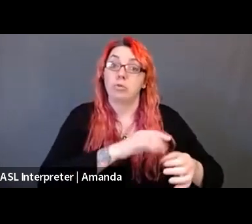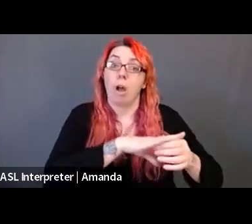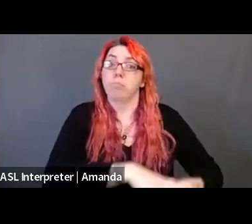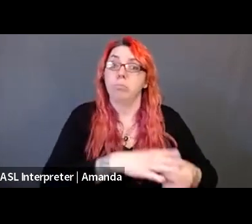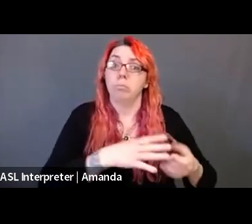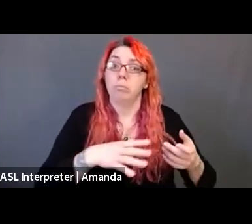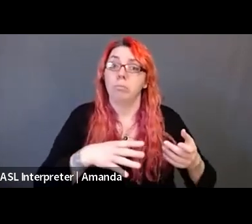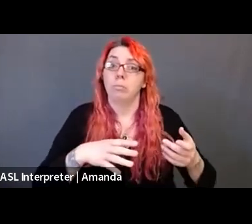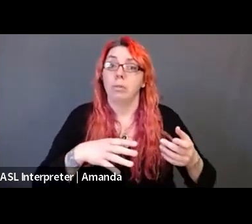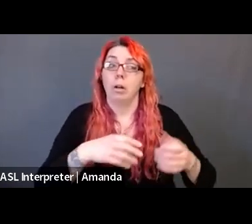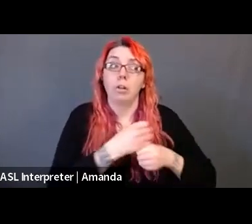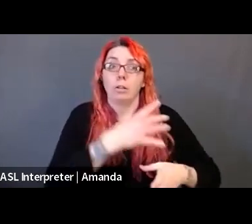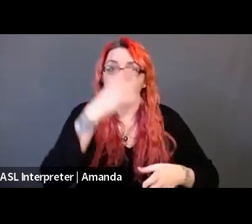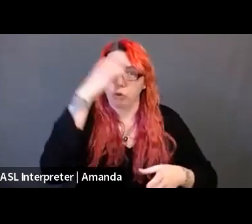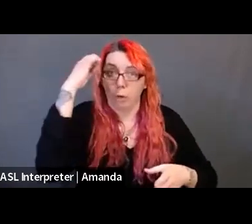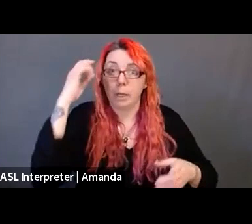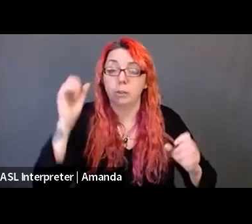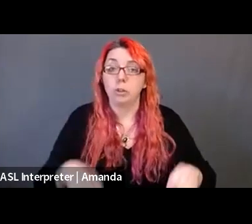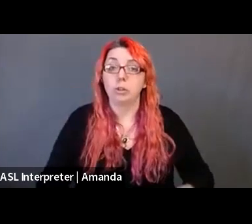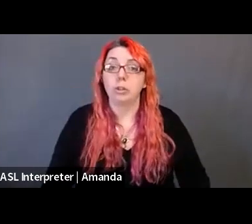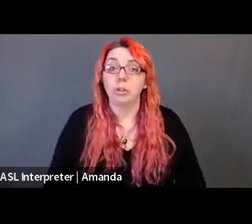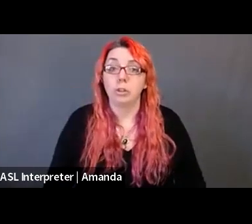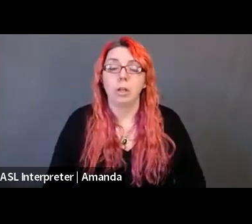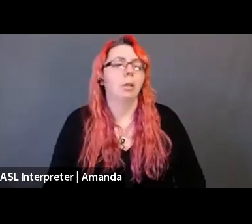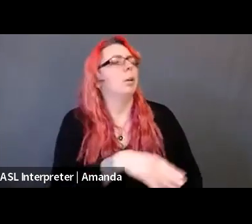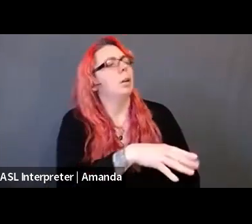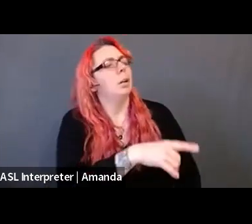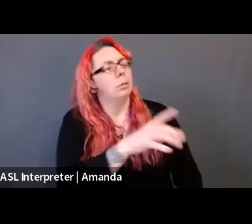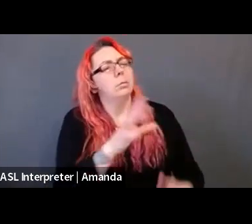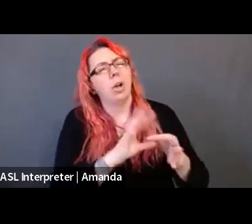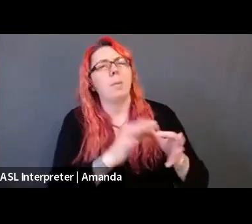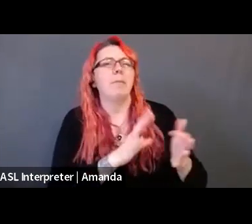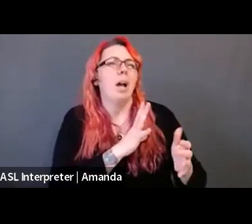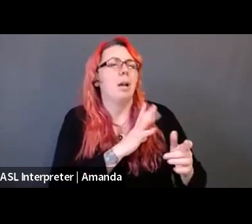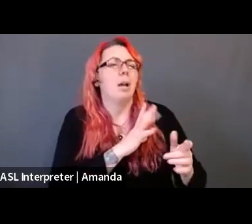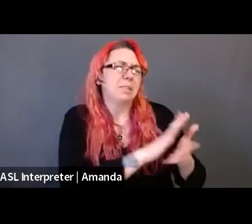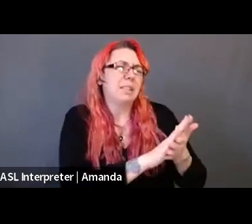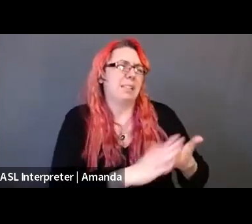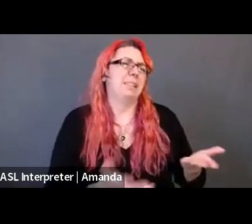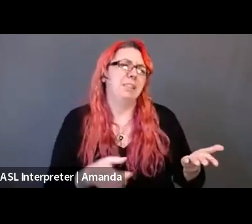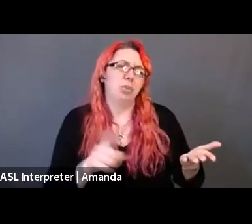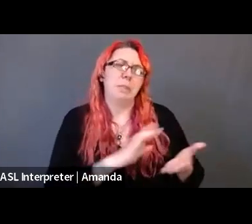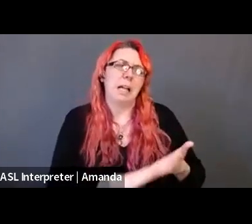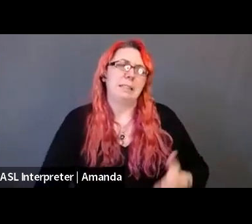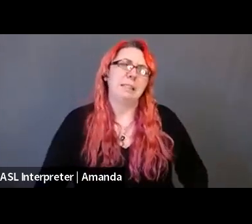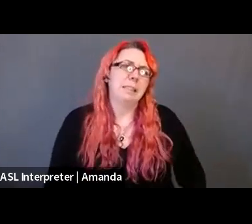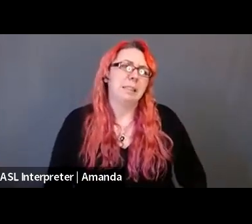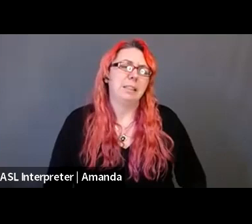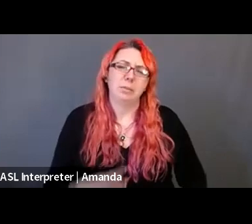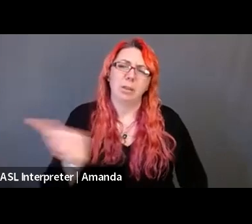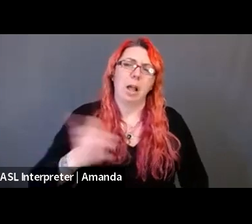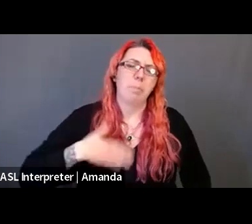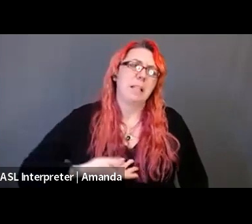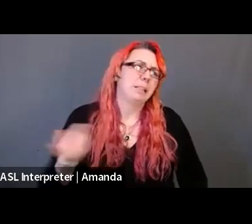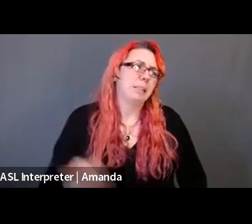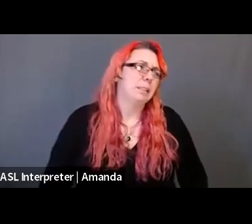however you bring it up, it should be nice. It shouldn't make anybody uncomfortable. It shouldn't wobble, what is happening. And in fact, you